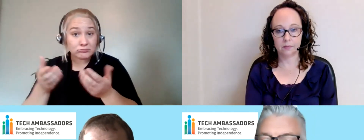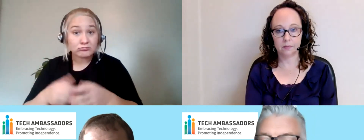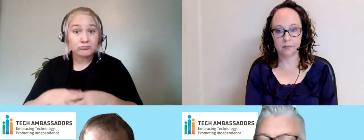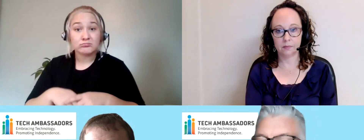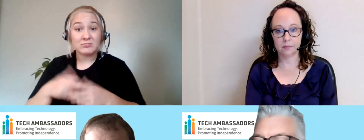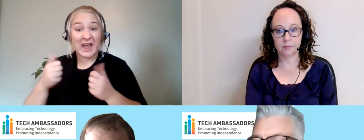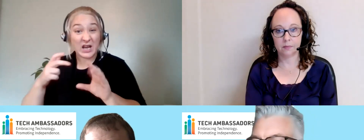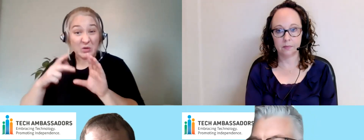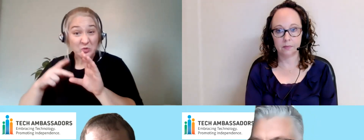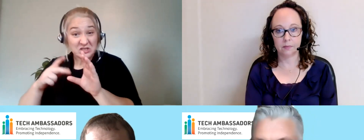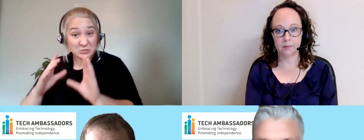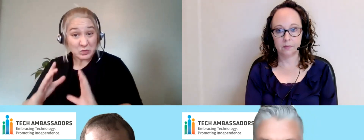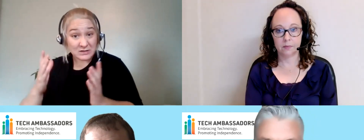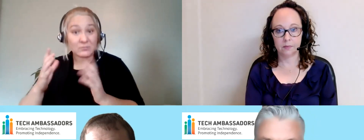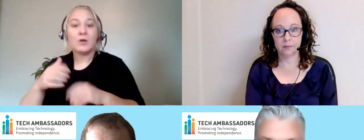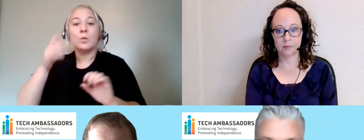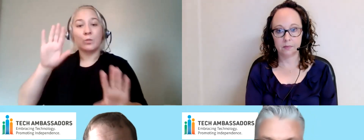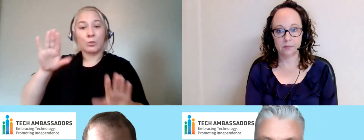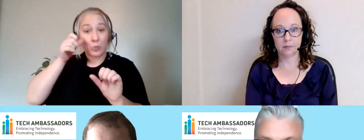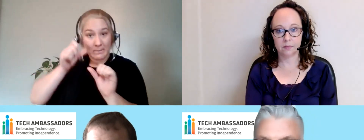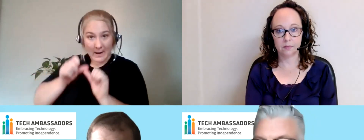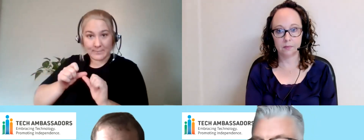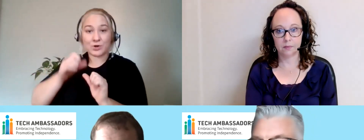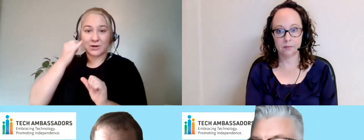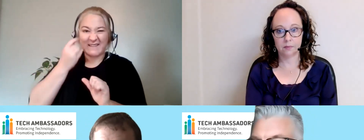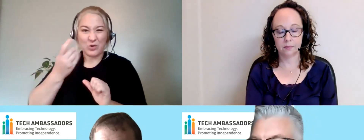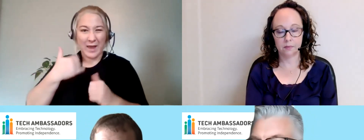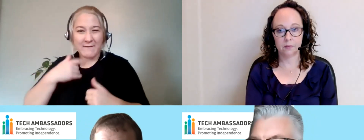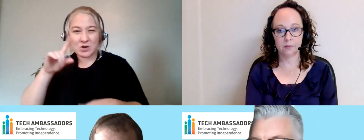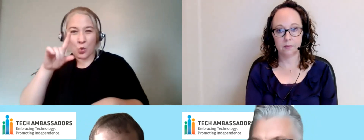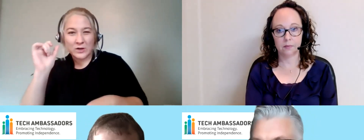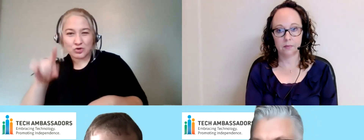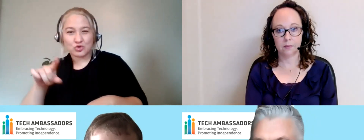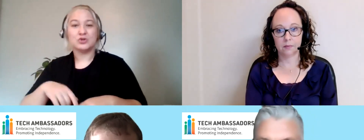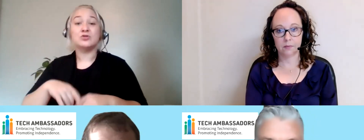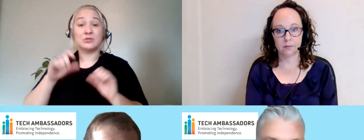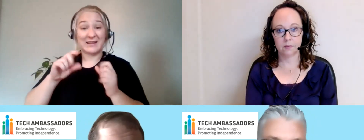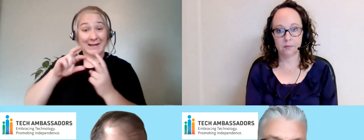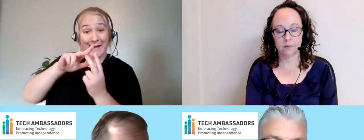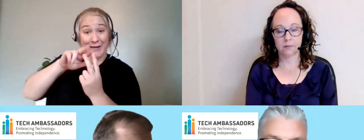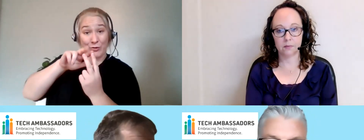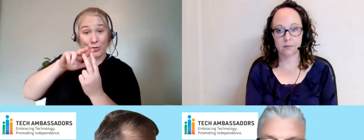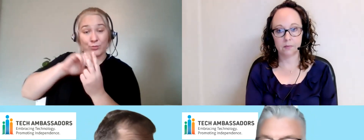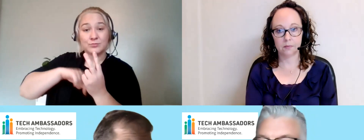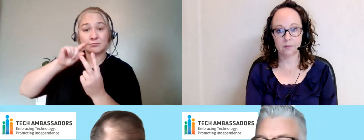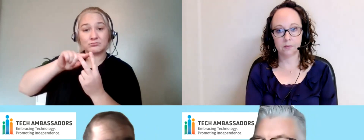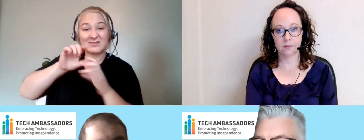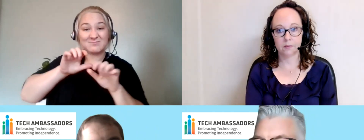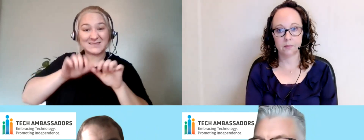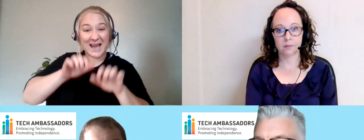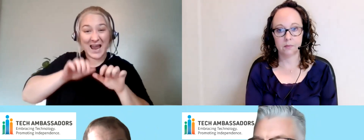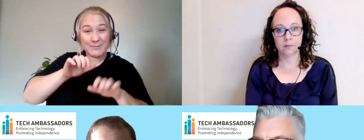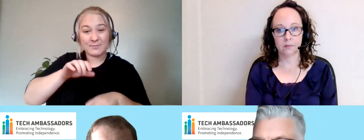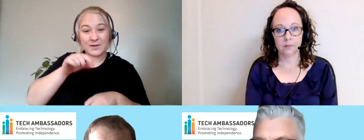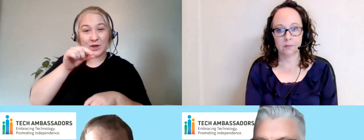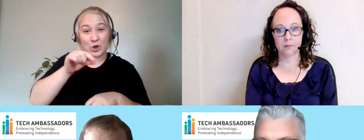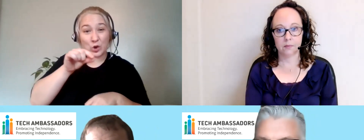So remember, if you do, you can either type those in the Q&A, or you can raise your